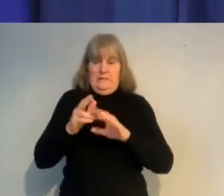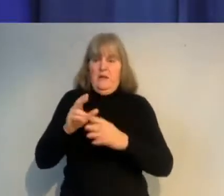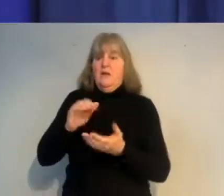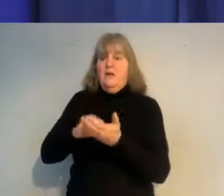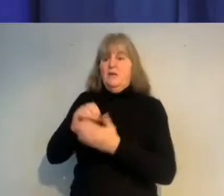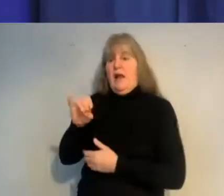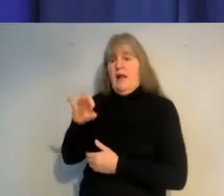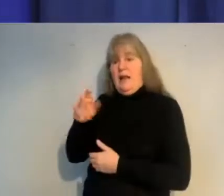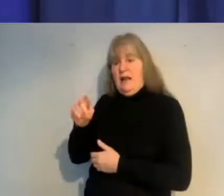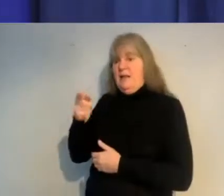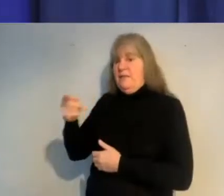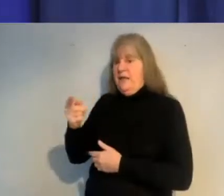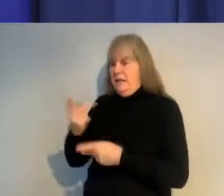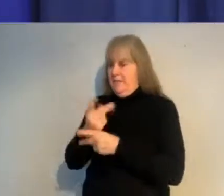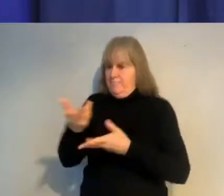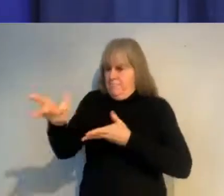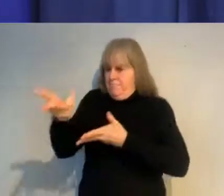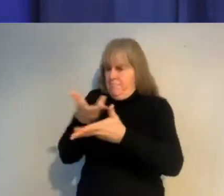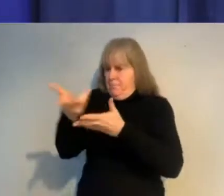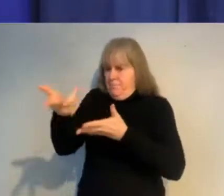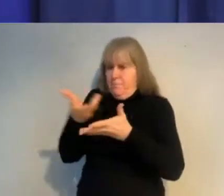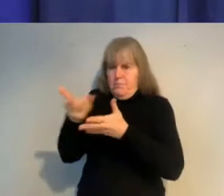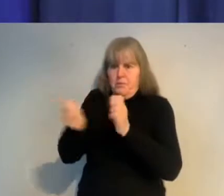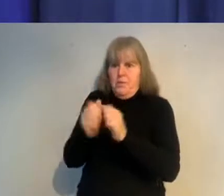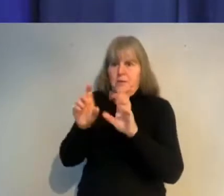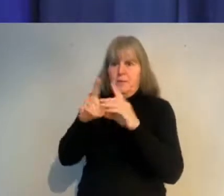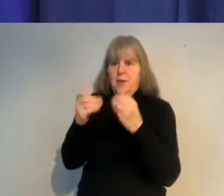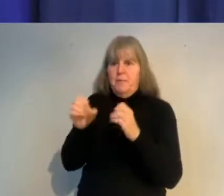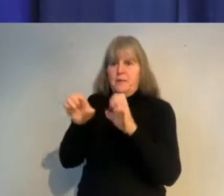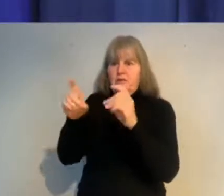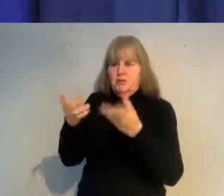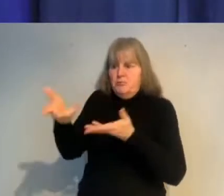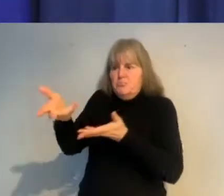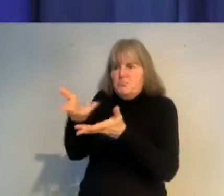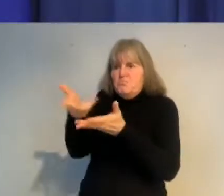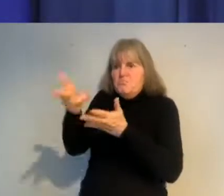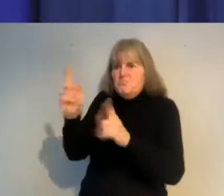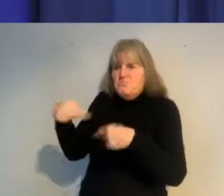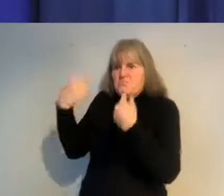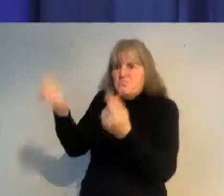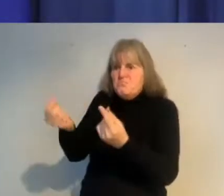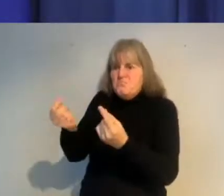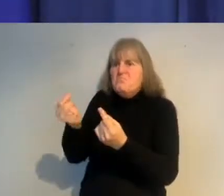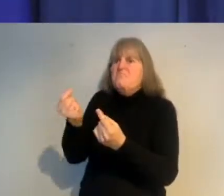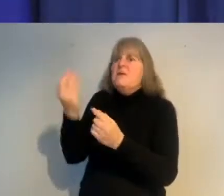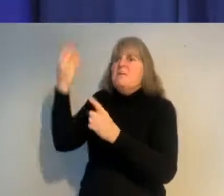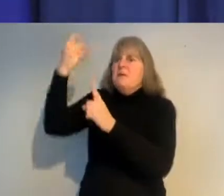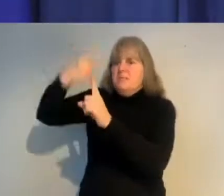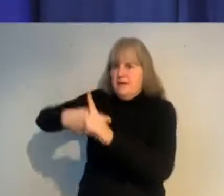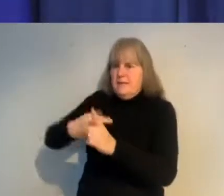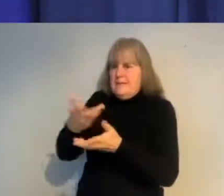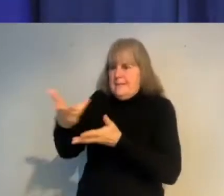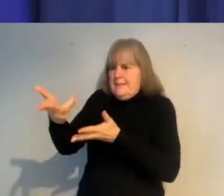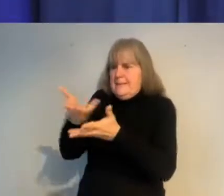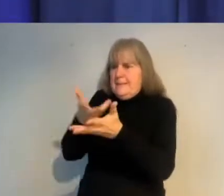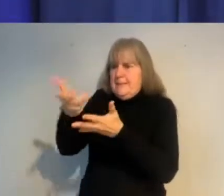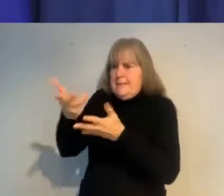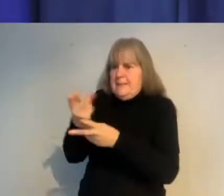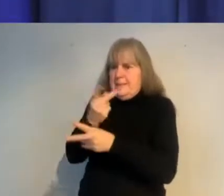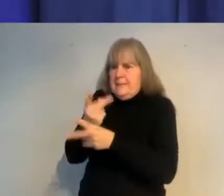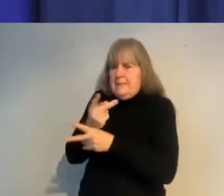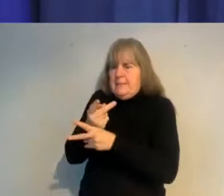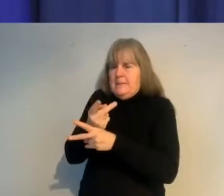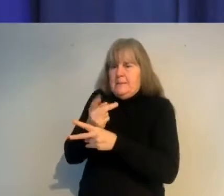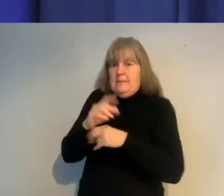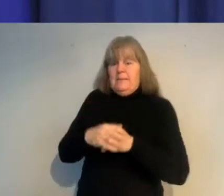working extremely close with the Department of Education over the last several months. This is not the first school